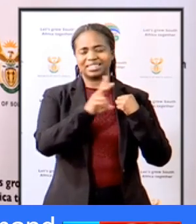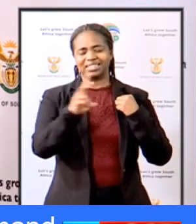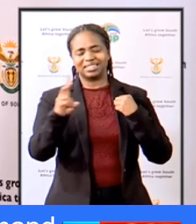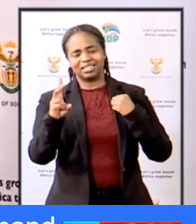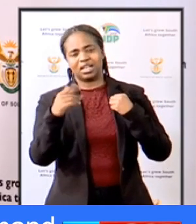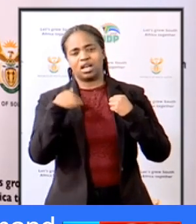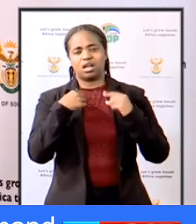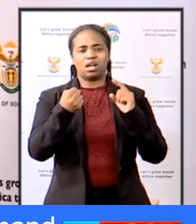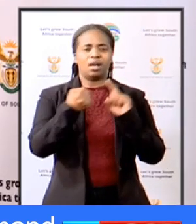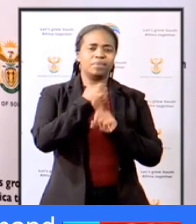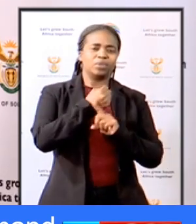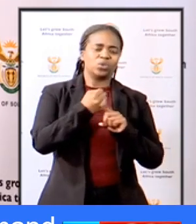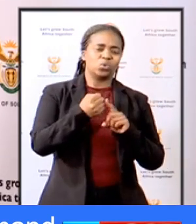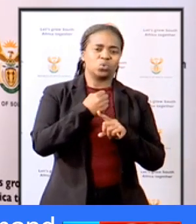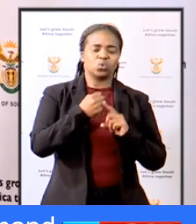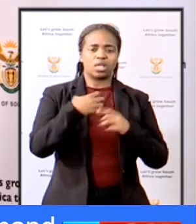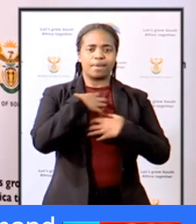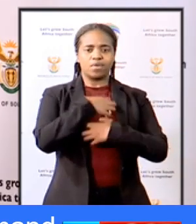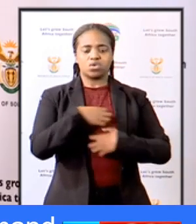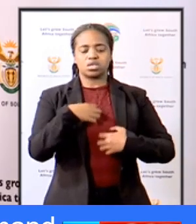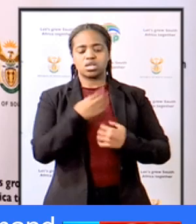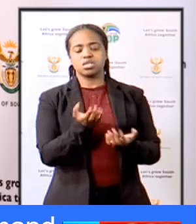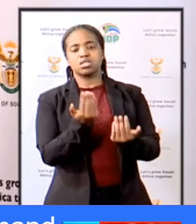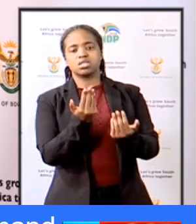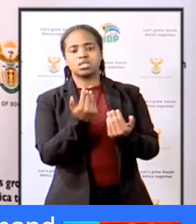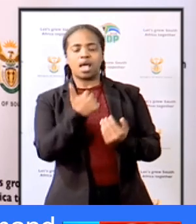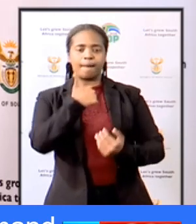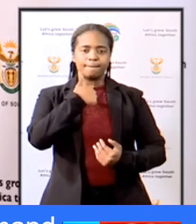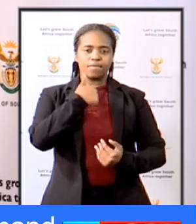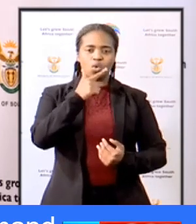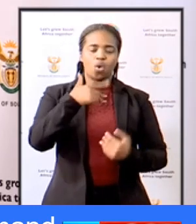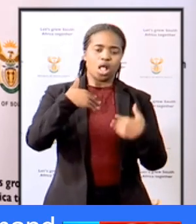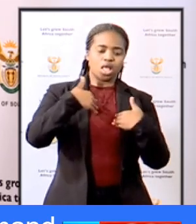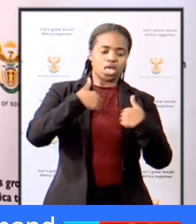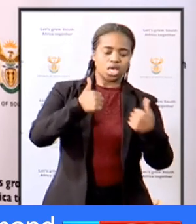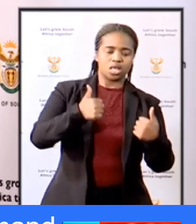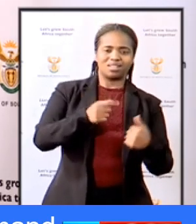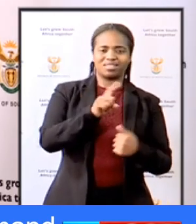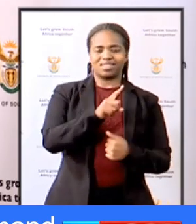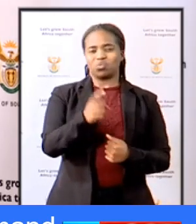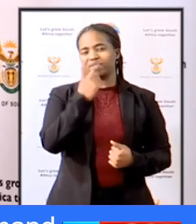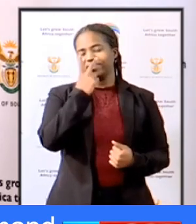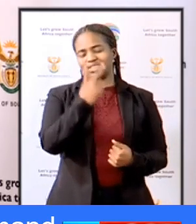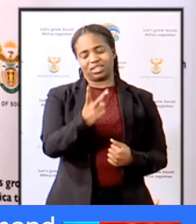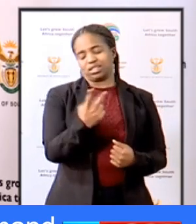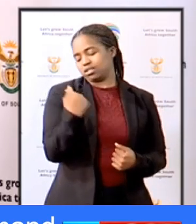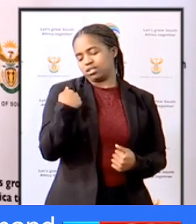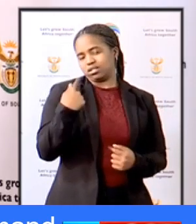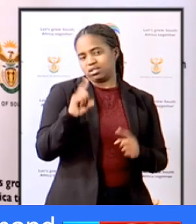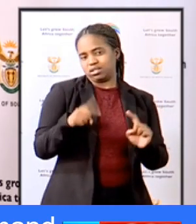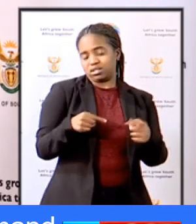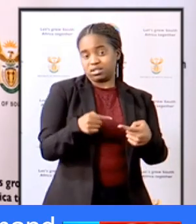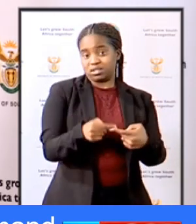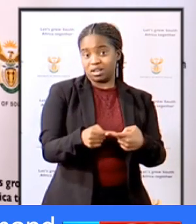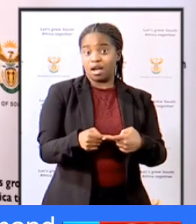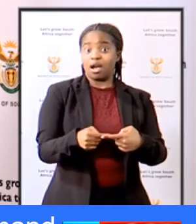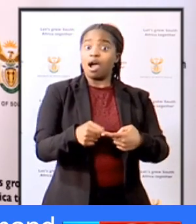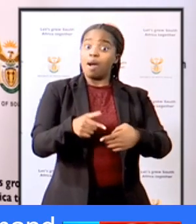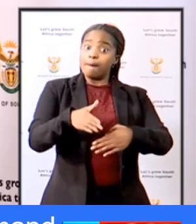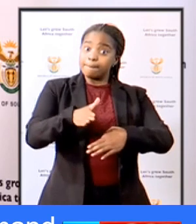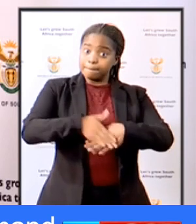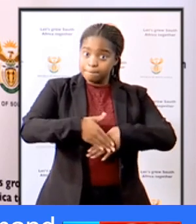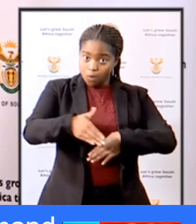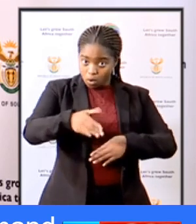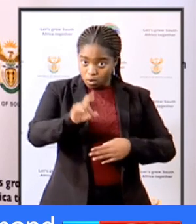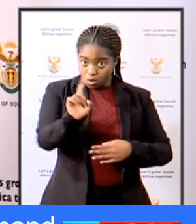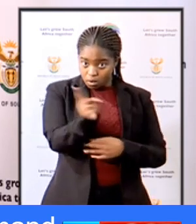Exploited by some of the religious leaders we've seen lately. And on top of that, it